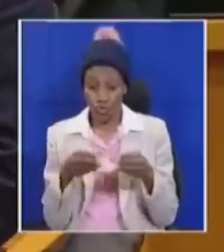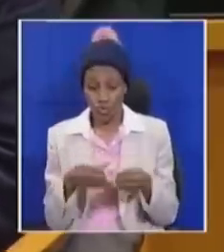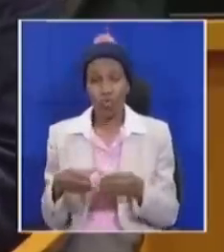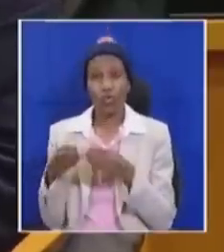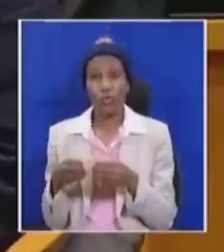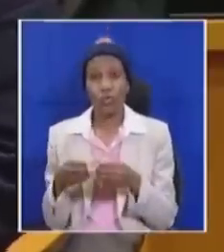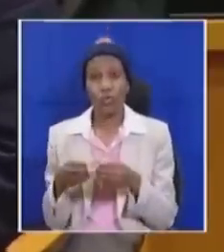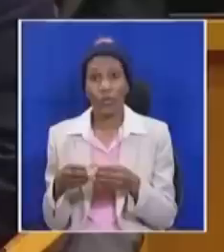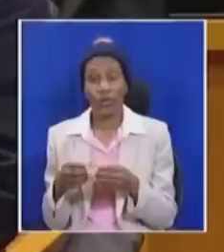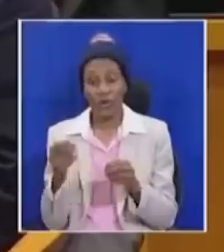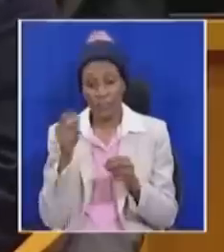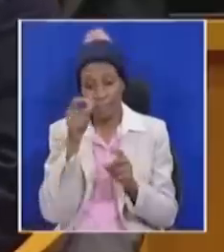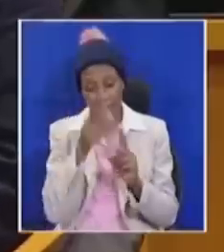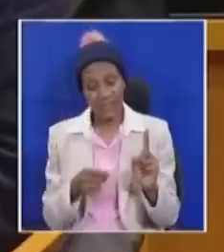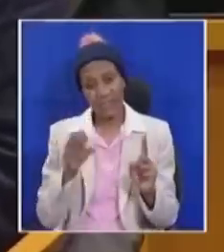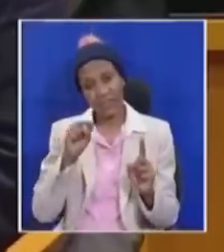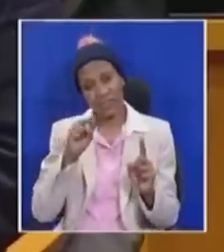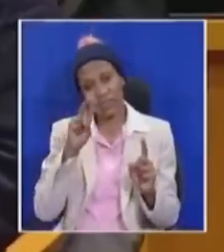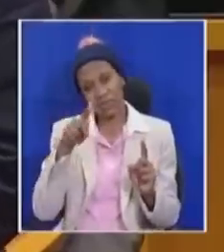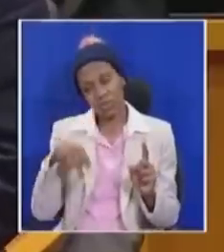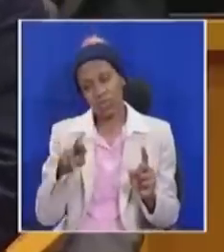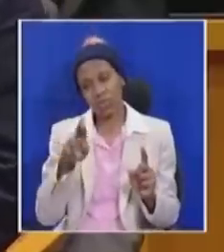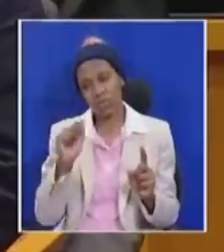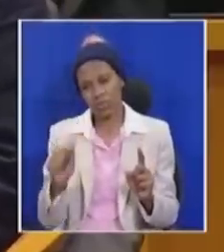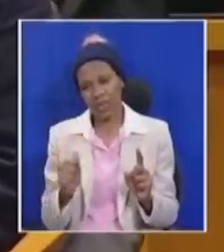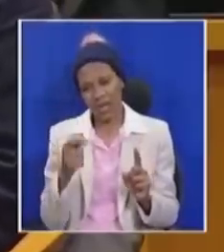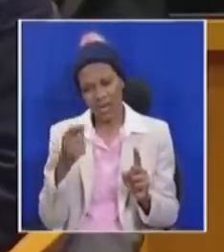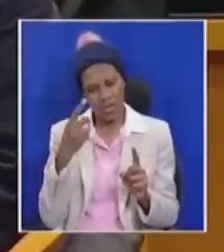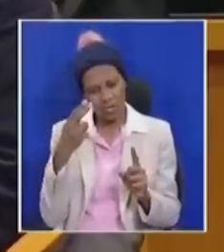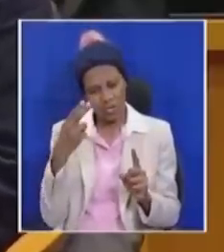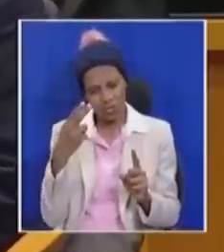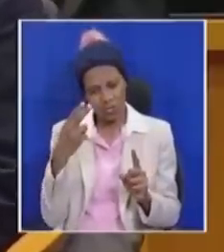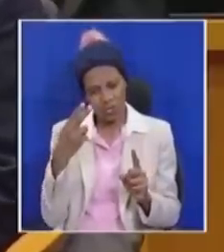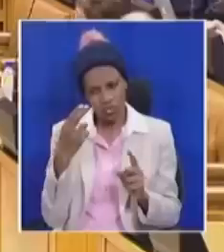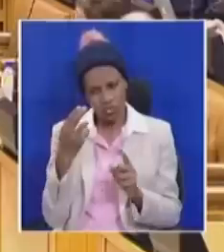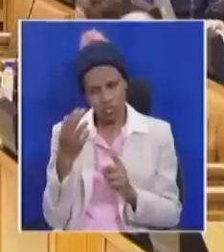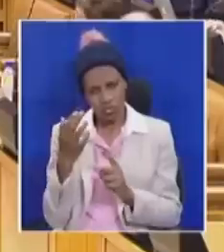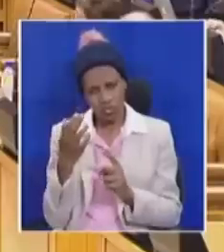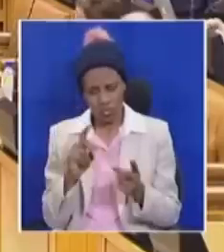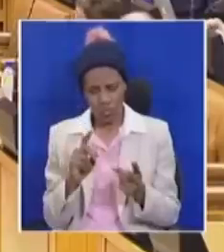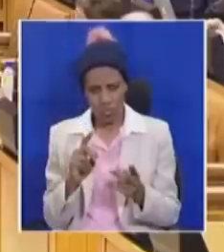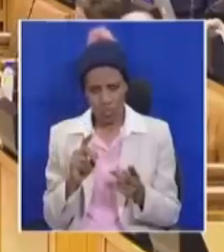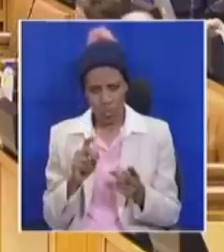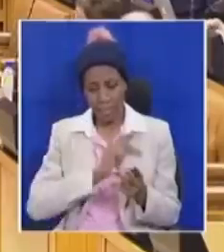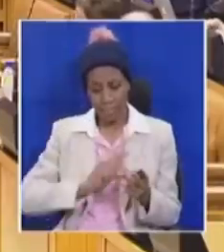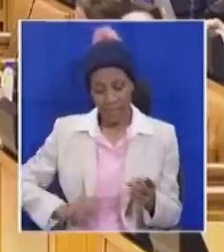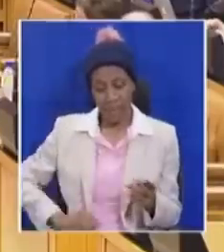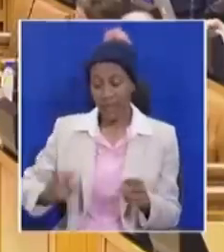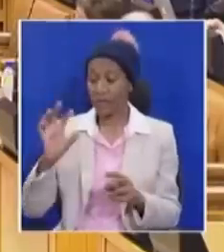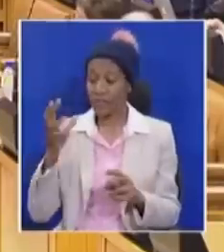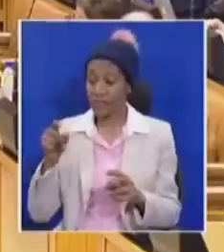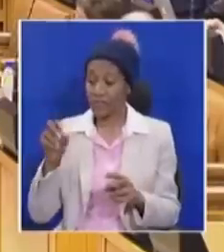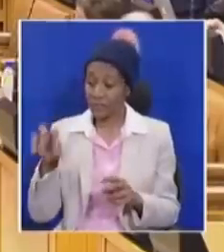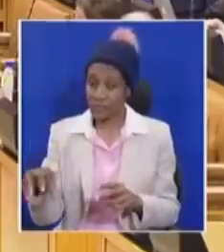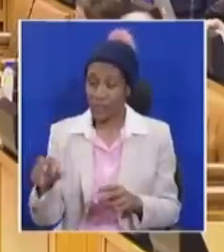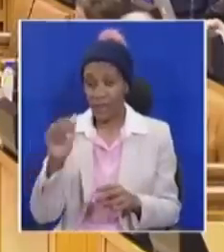of Mr. Supra Mahamaphelo, and yet has failed to act against the Premier of the Free State,